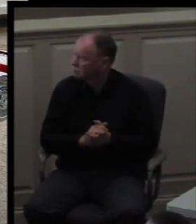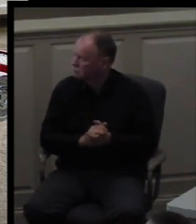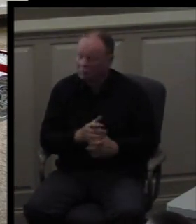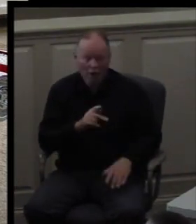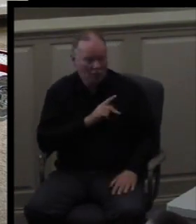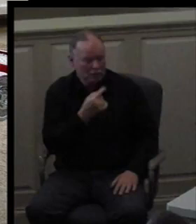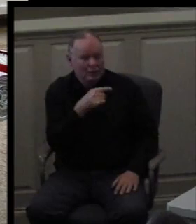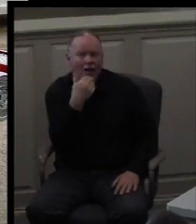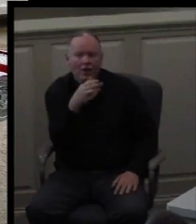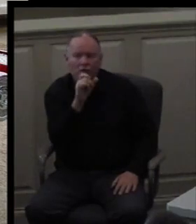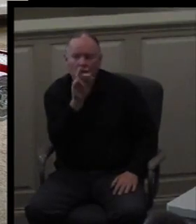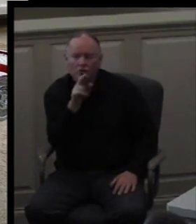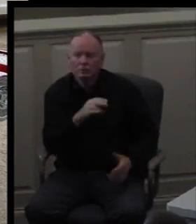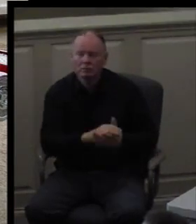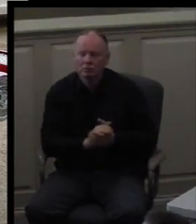Thank you, sir.